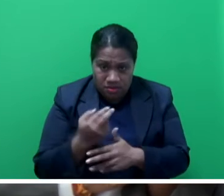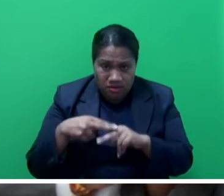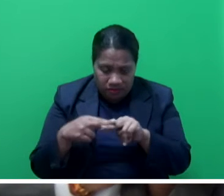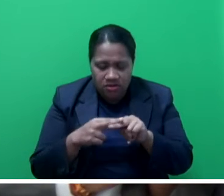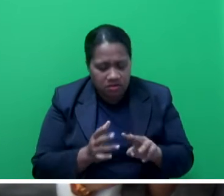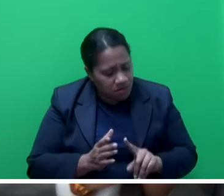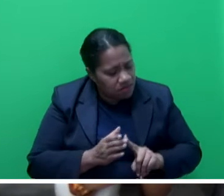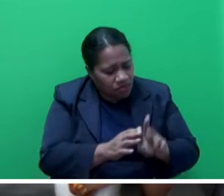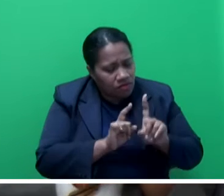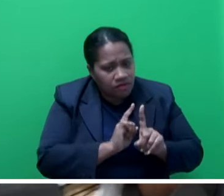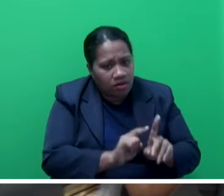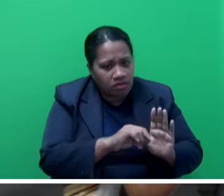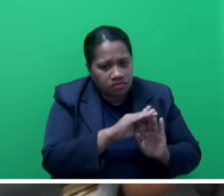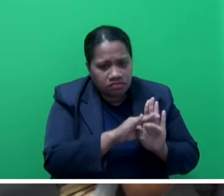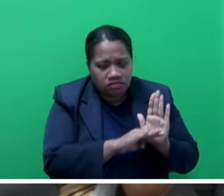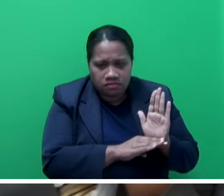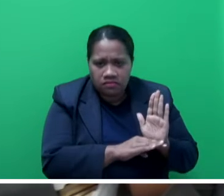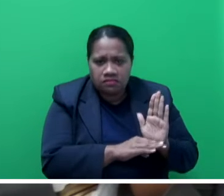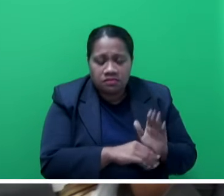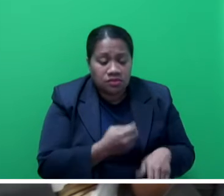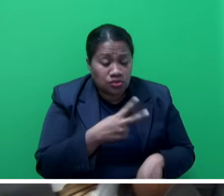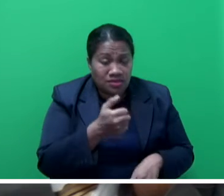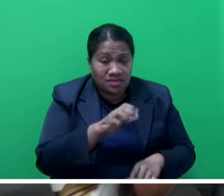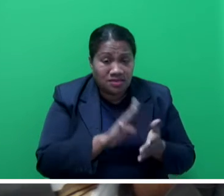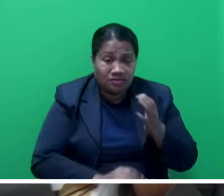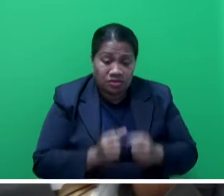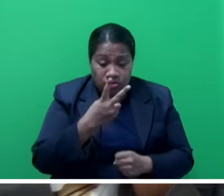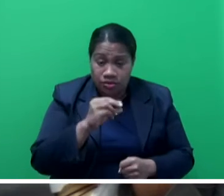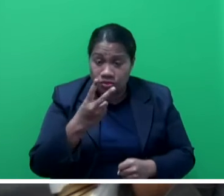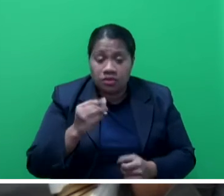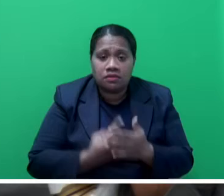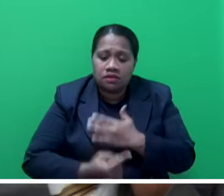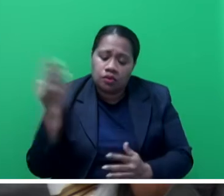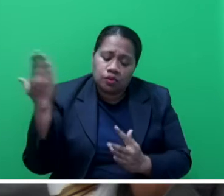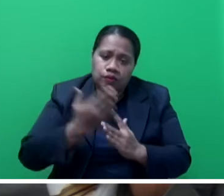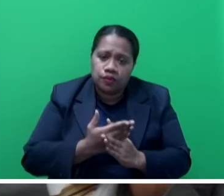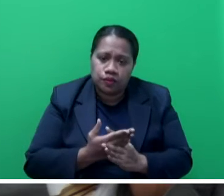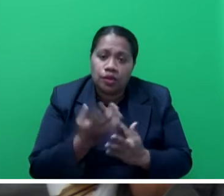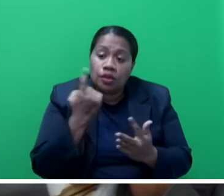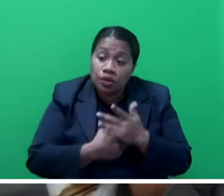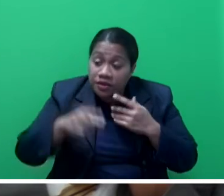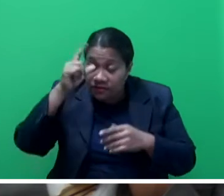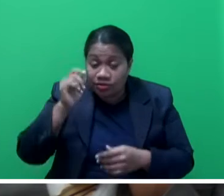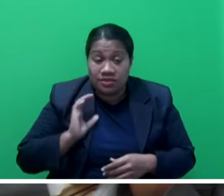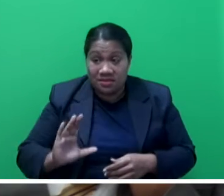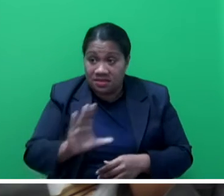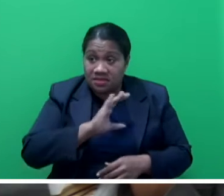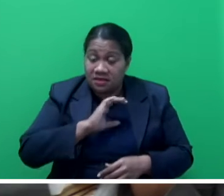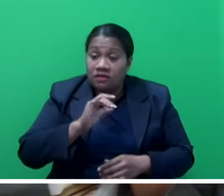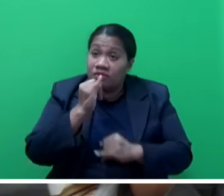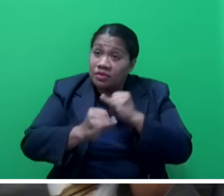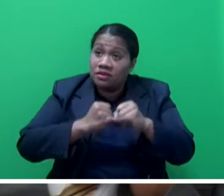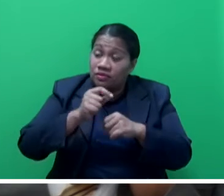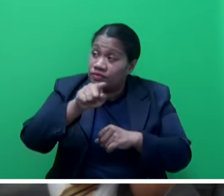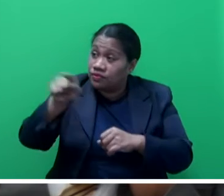and seaports were shut down on the 26th of March 2020, and only returning Fijian citizens and international trade remain open.